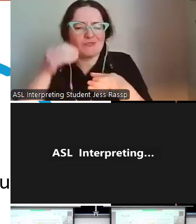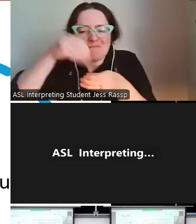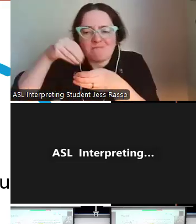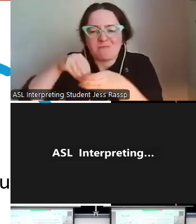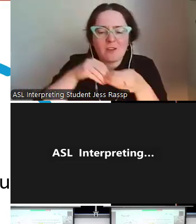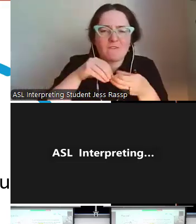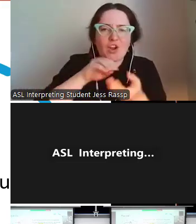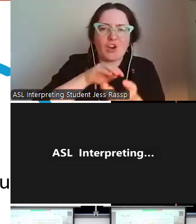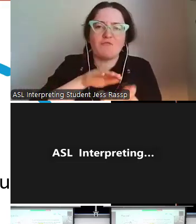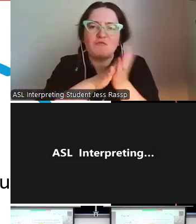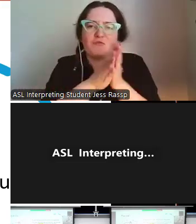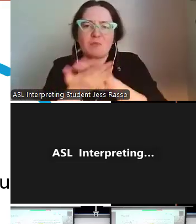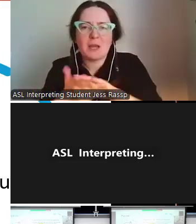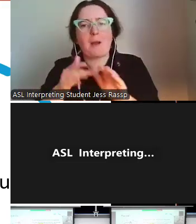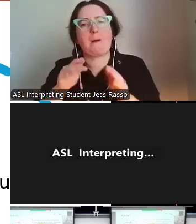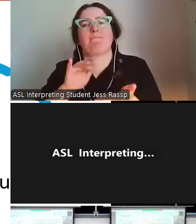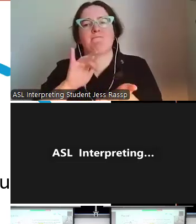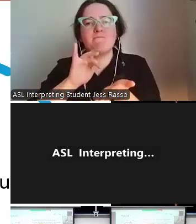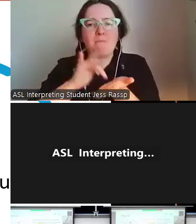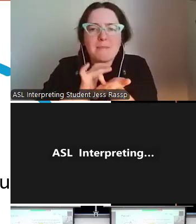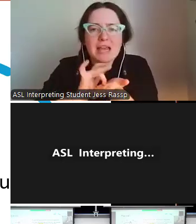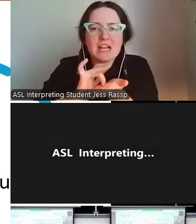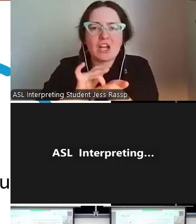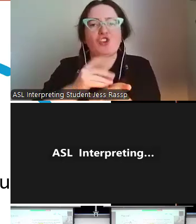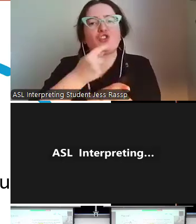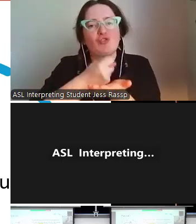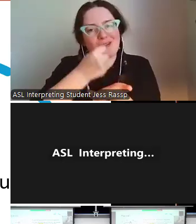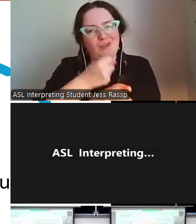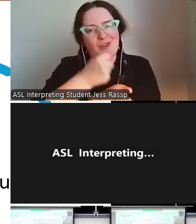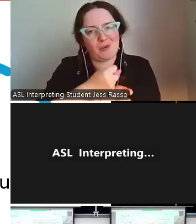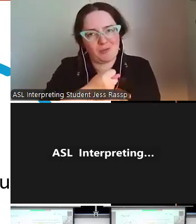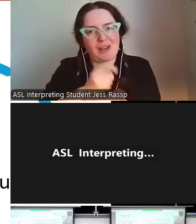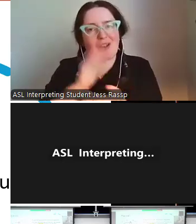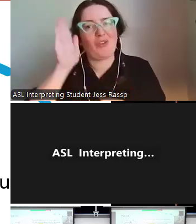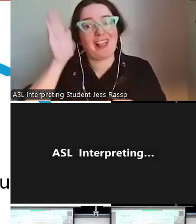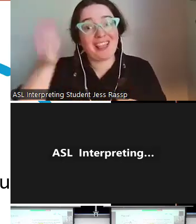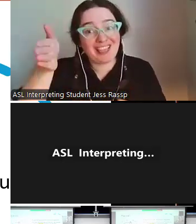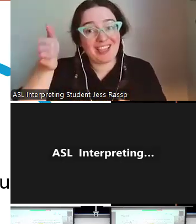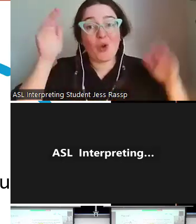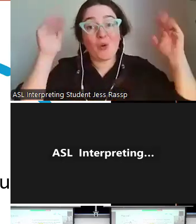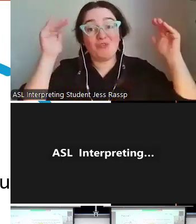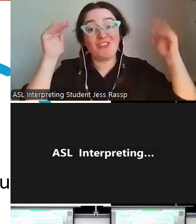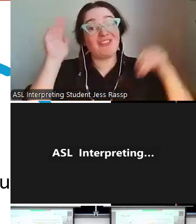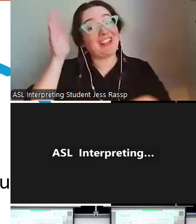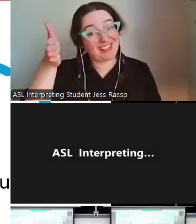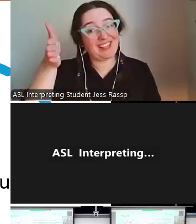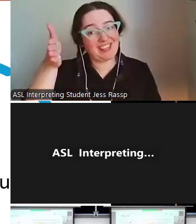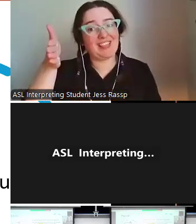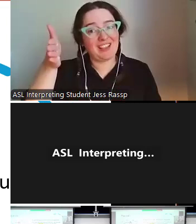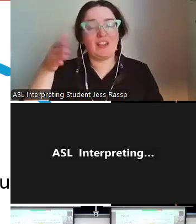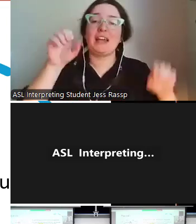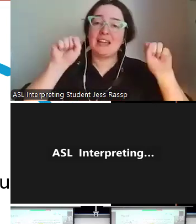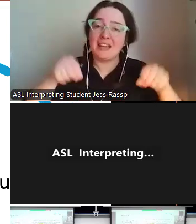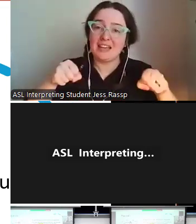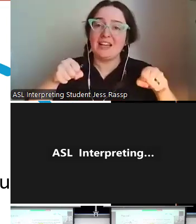hopefully, we'll get some therapeutic treatments for people that already have it, right? That can be taken.